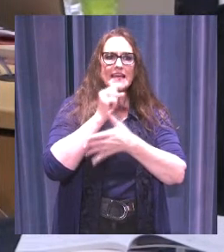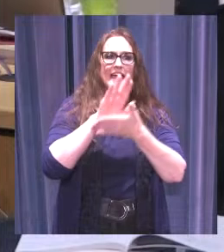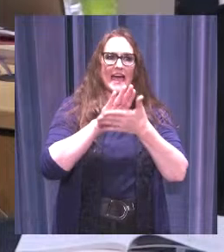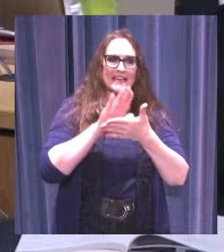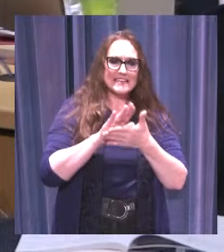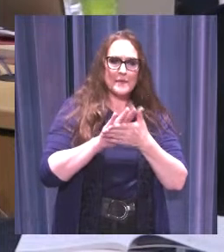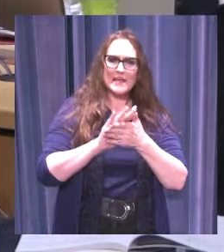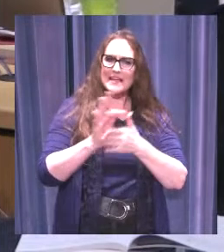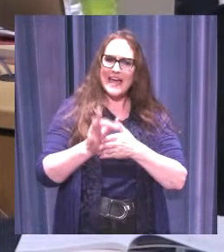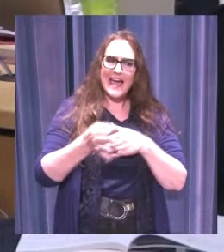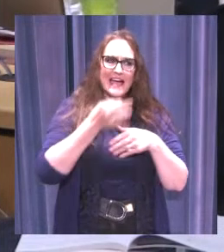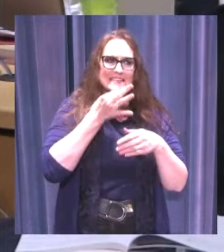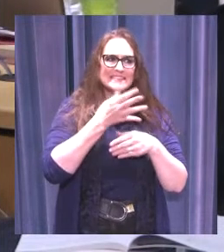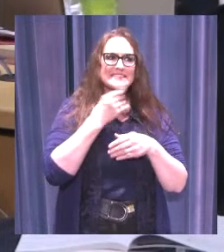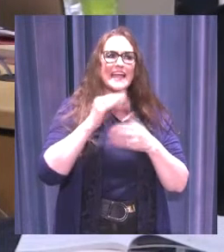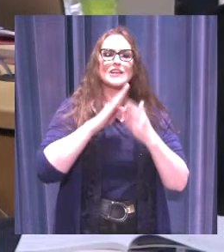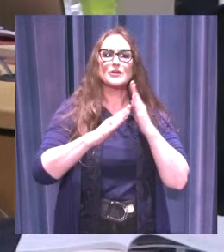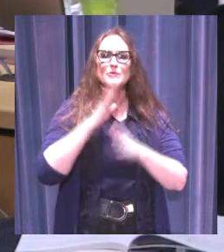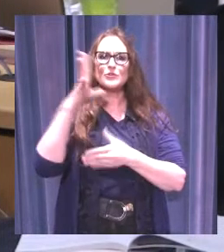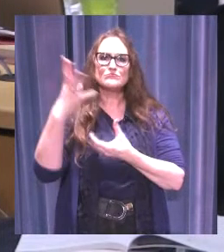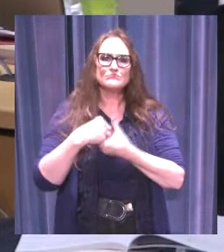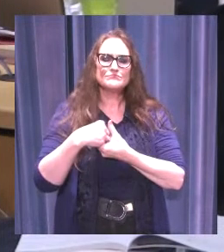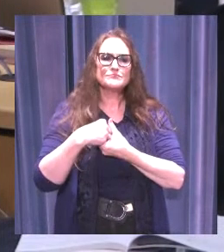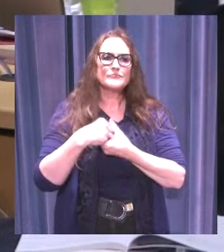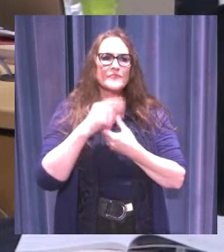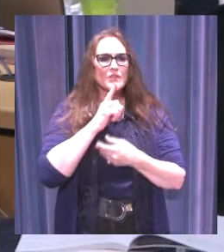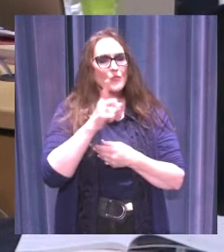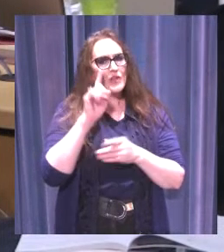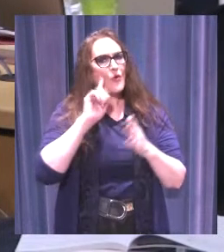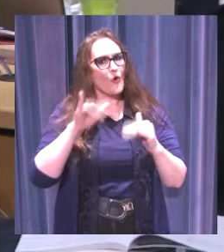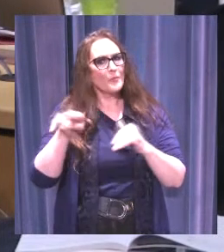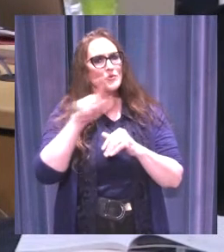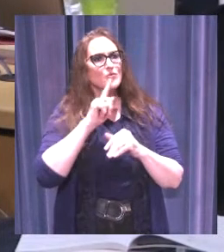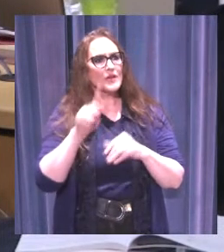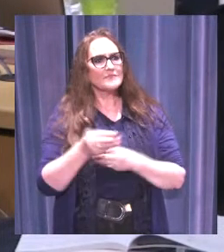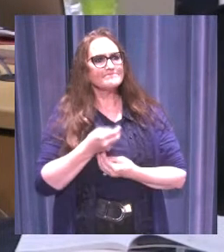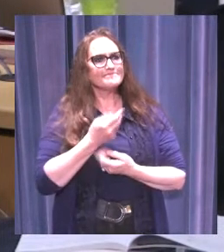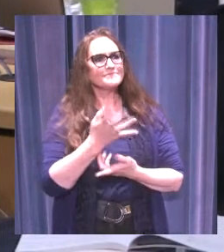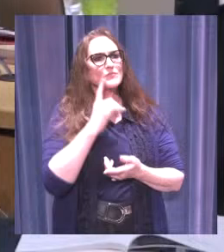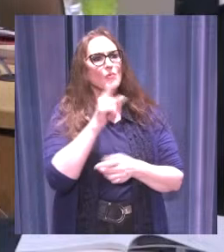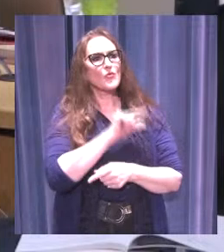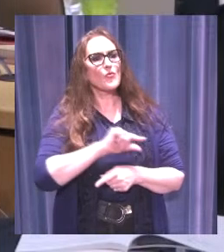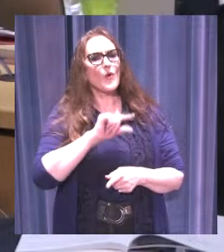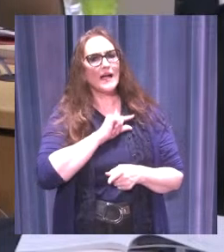academic excellence and community engagement. I truly hope that you can convey what qualities,